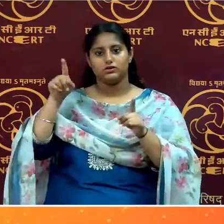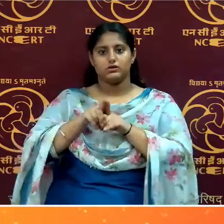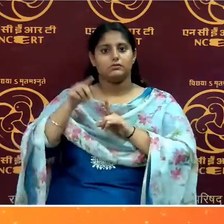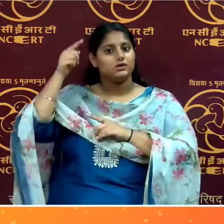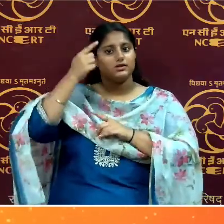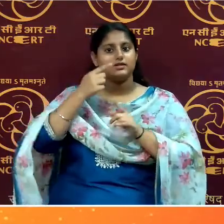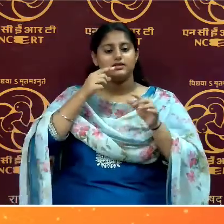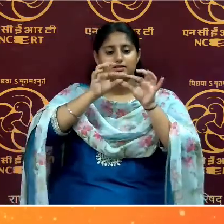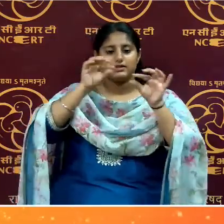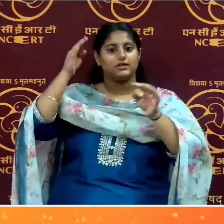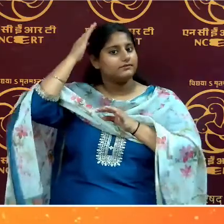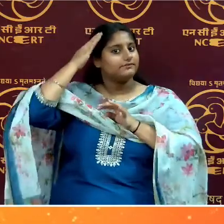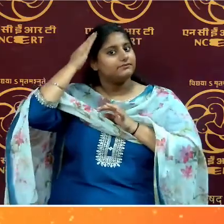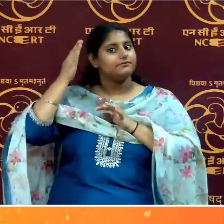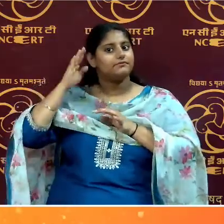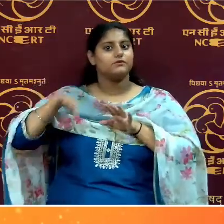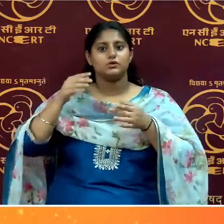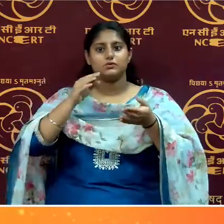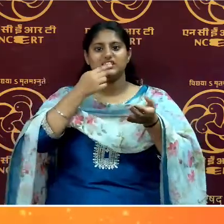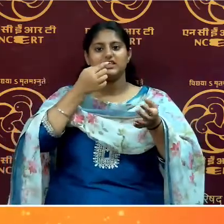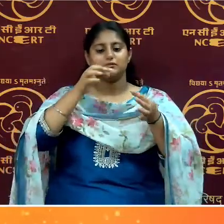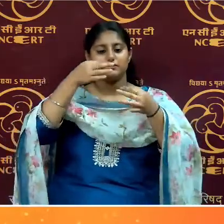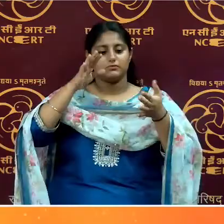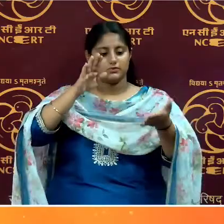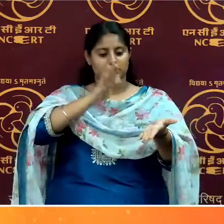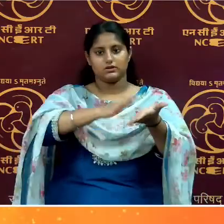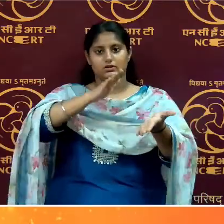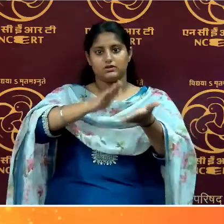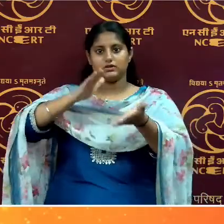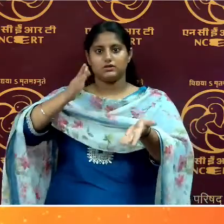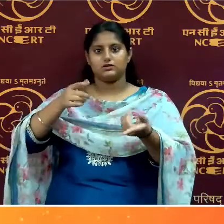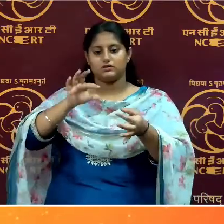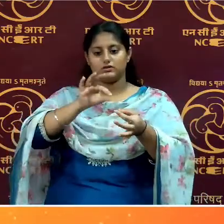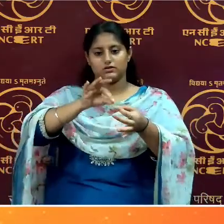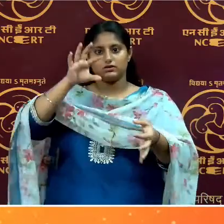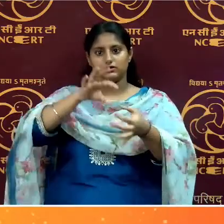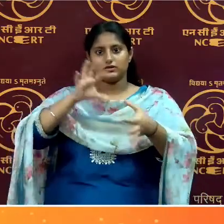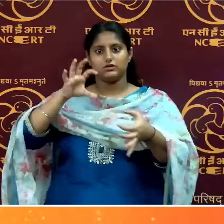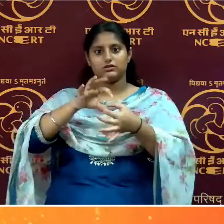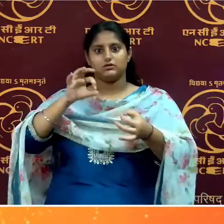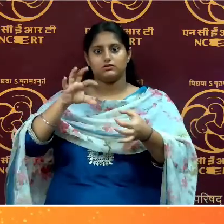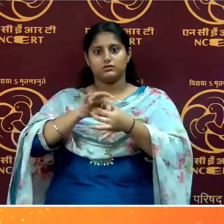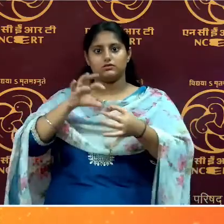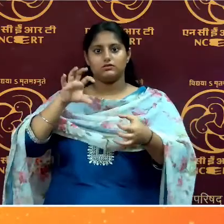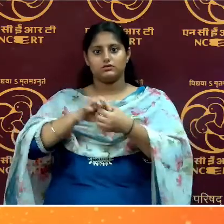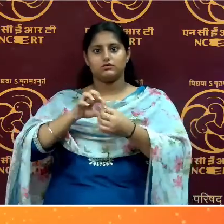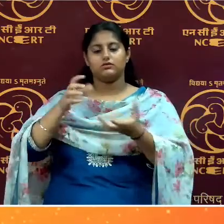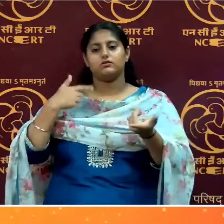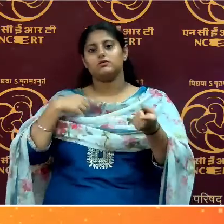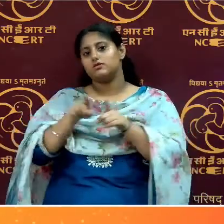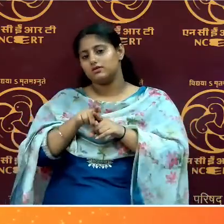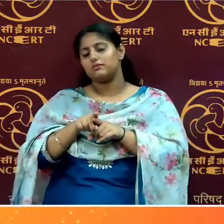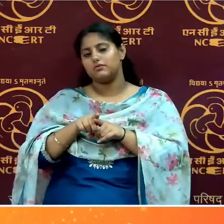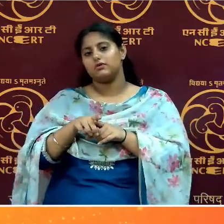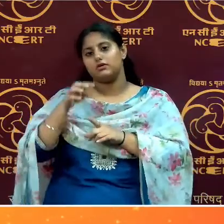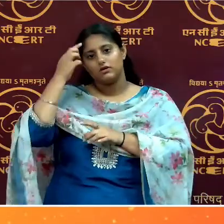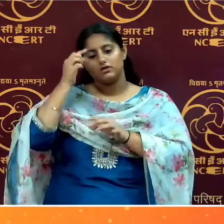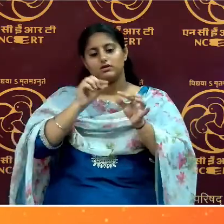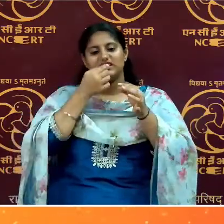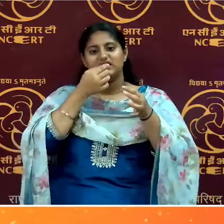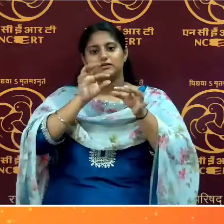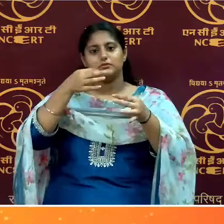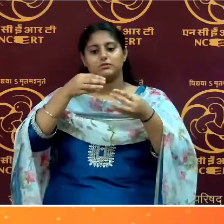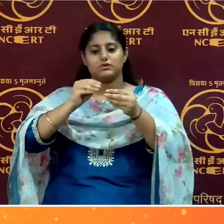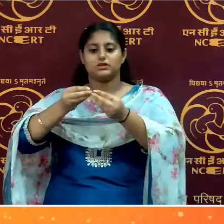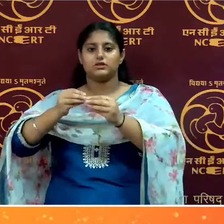it on with your hair. yes, paper, Yes. little papers. And that was a sort of magic because it started attracting the paper pieces. Yes.